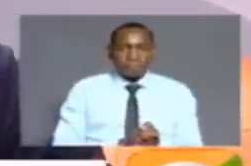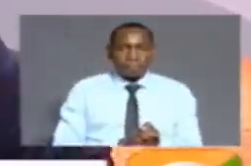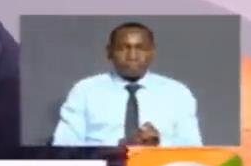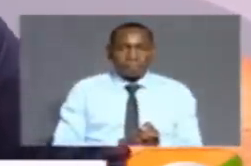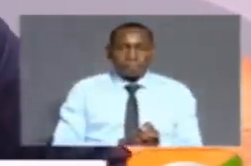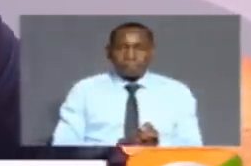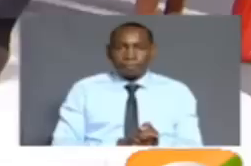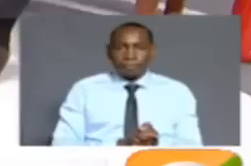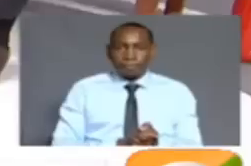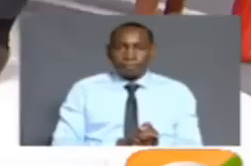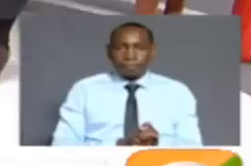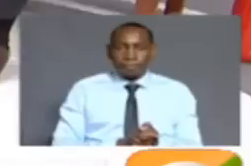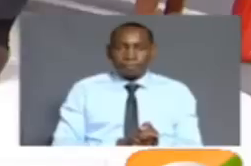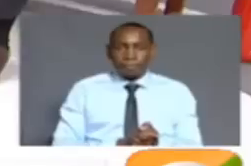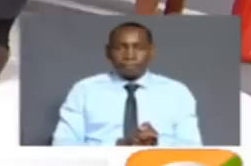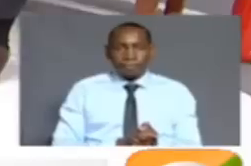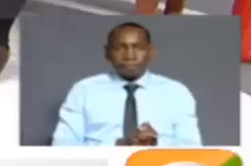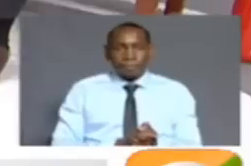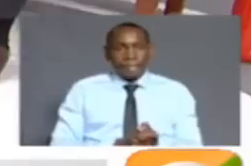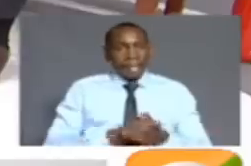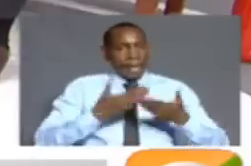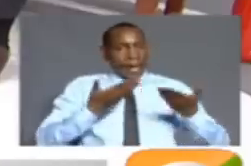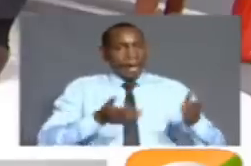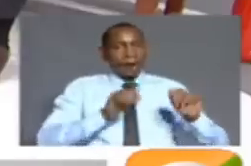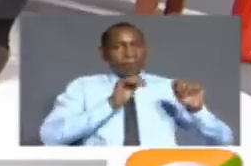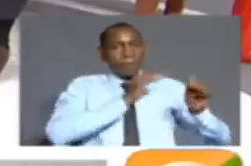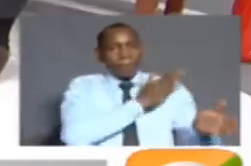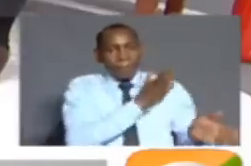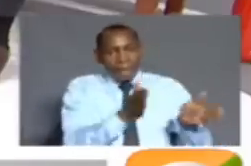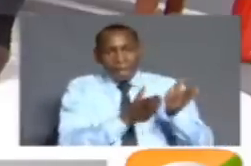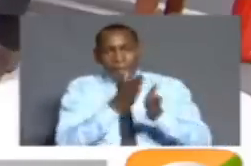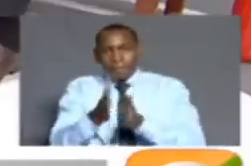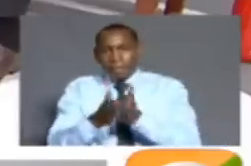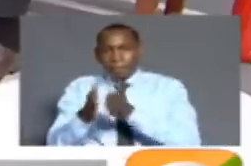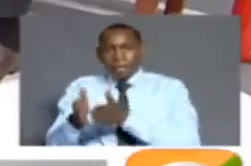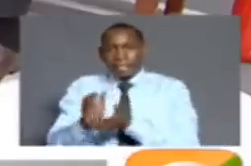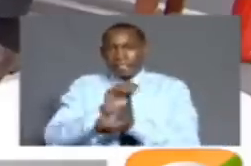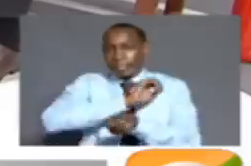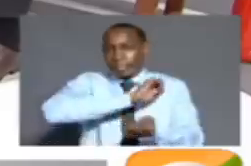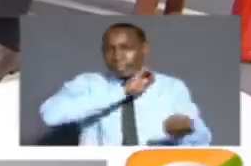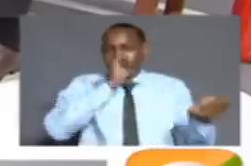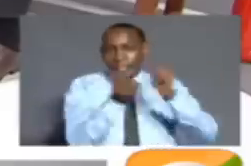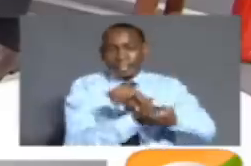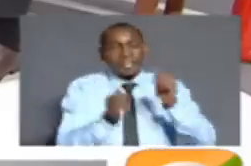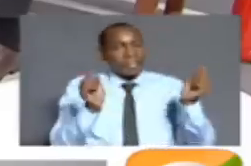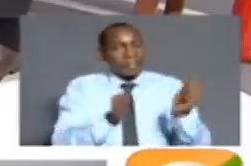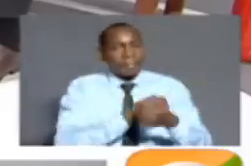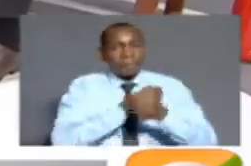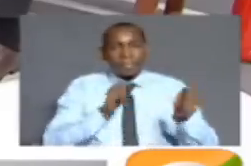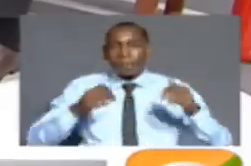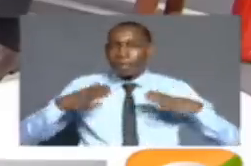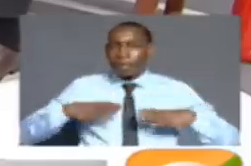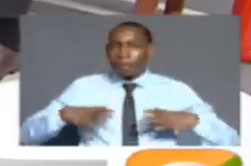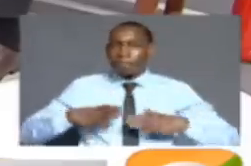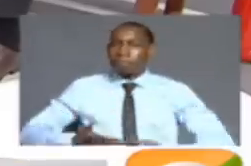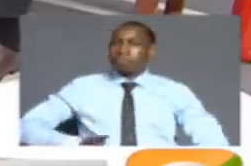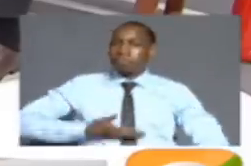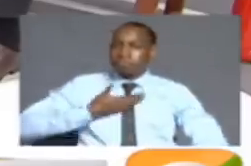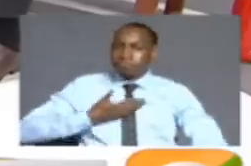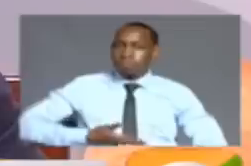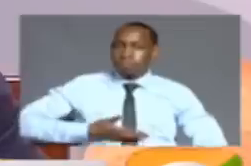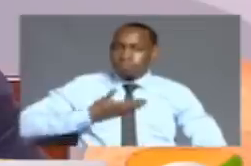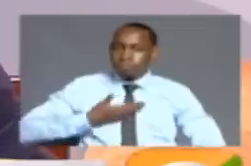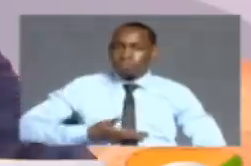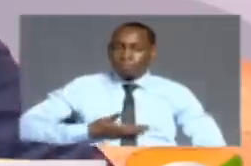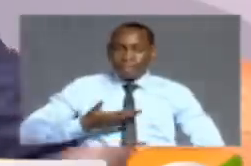You know what? Let me just stop at that. How do you plan a revolution? Yeah. You don't. Yeah. People get pissed off.